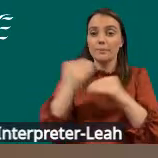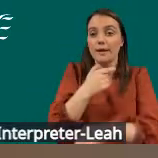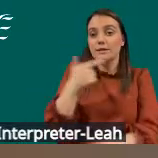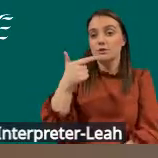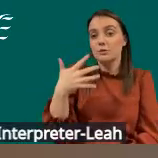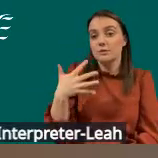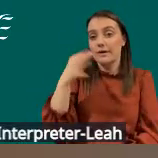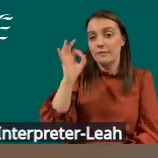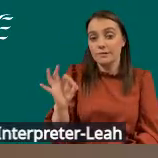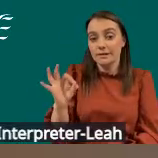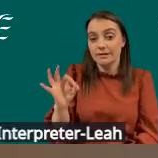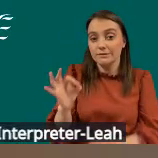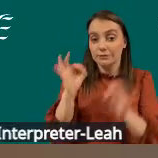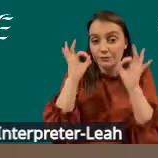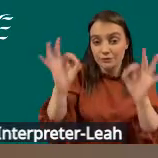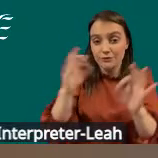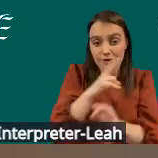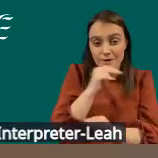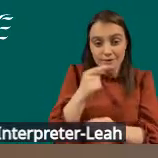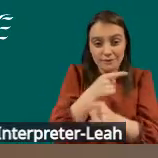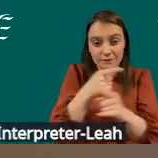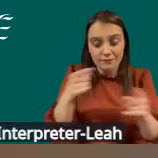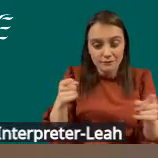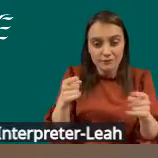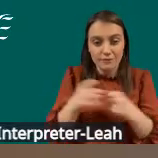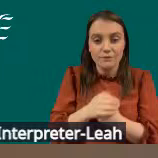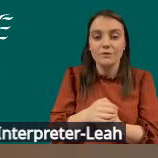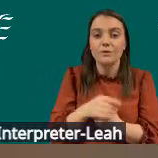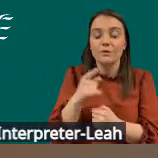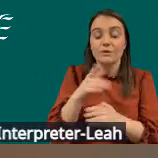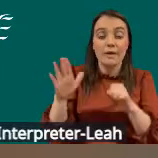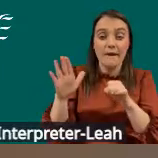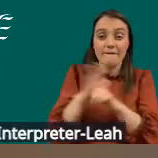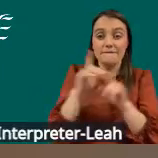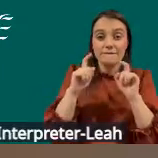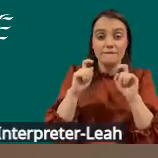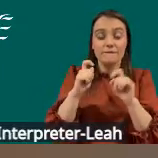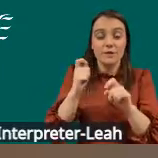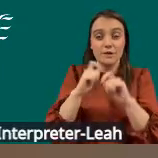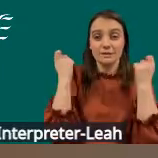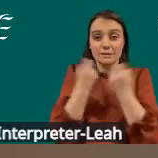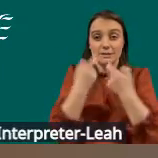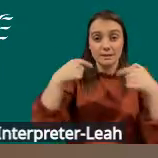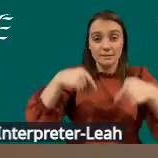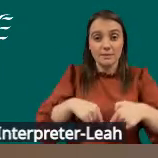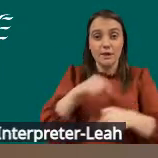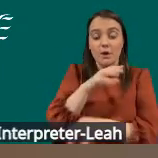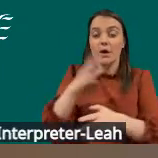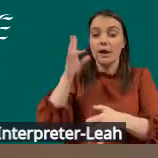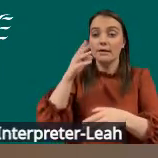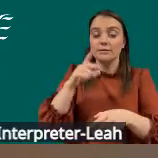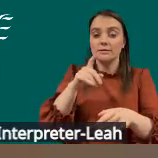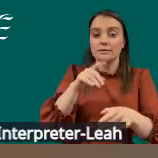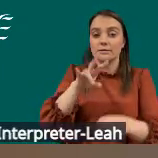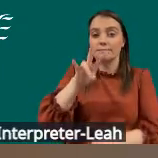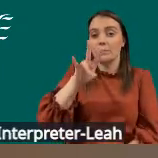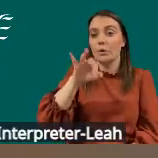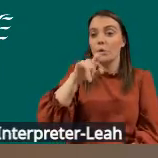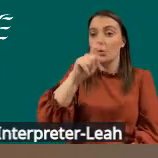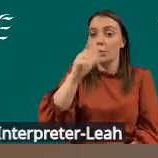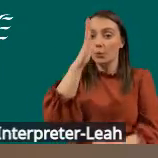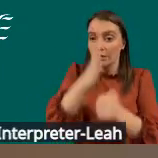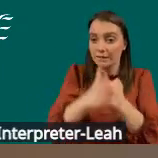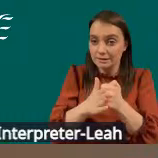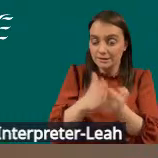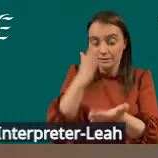So really good news. There is an entire team of us here at Quit Midwest ready to help you. You can ring us, you can